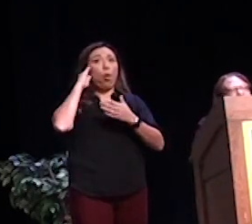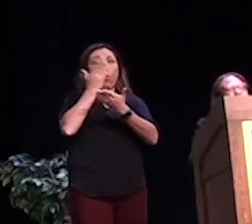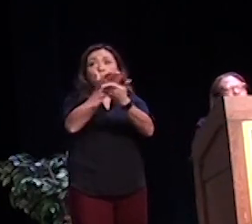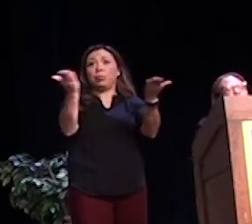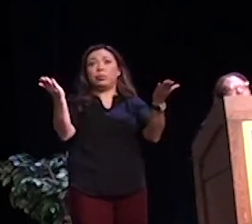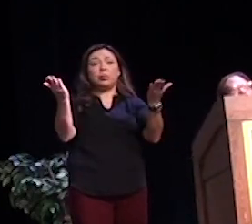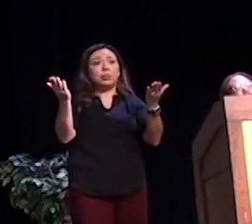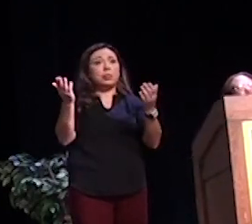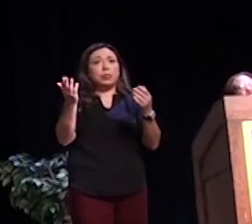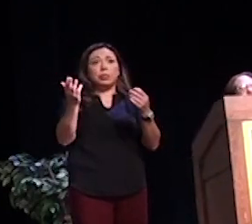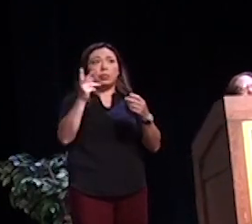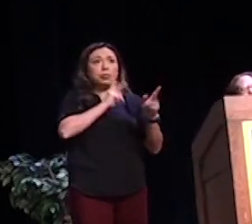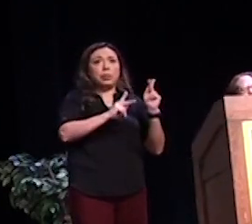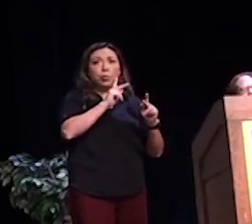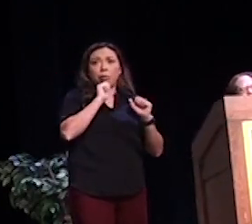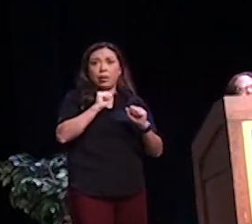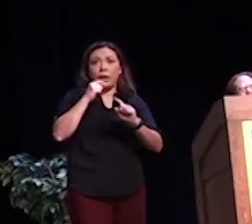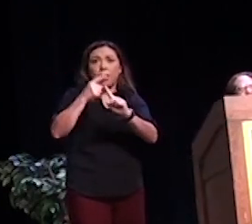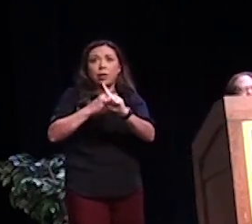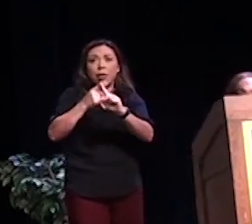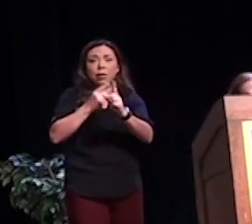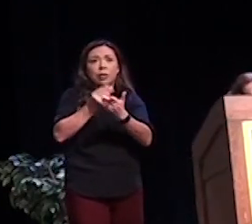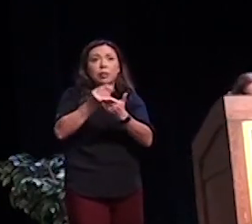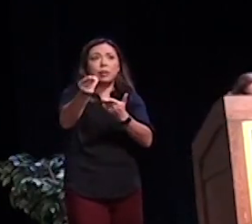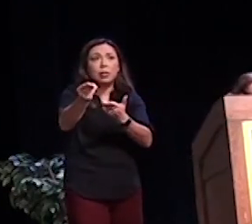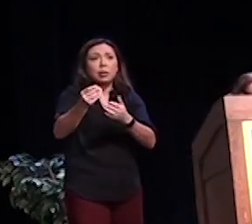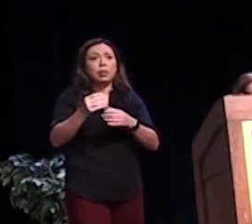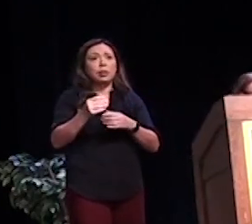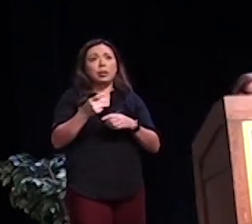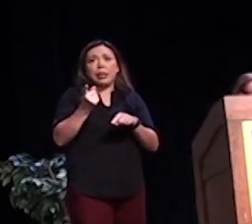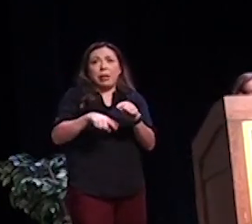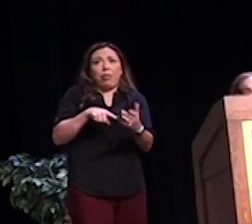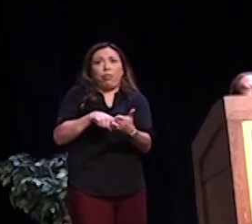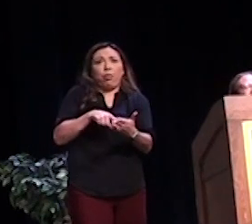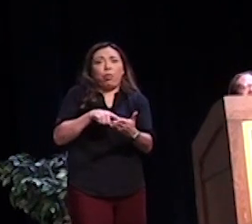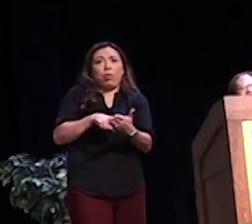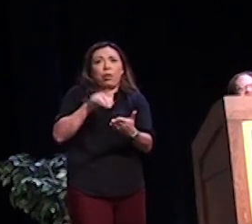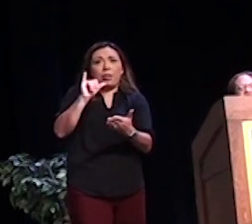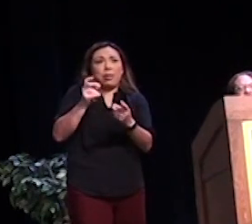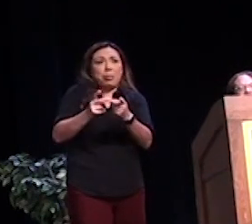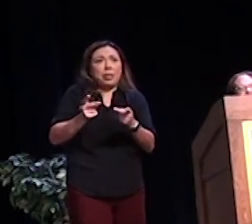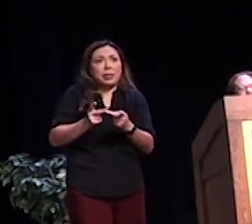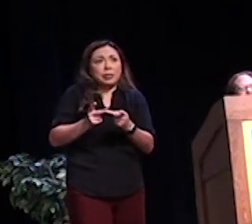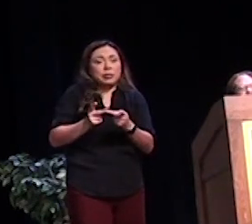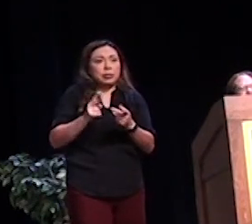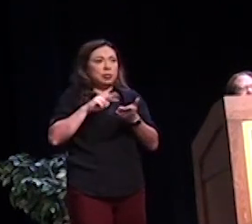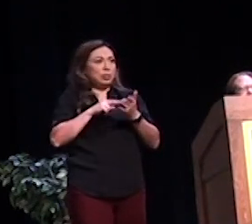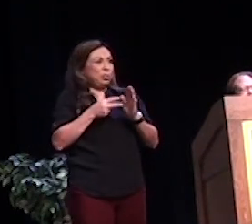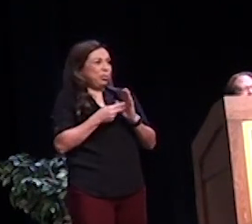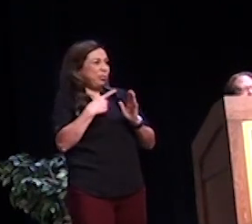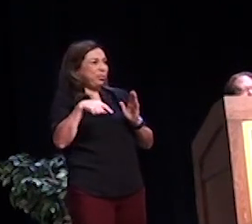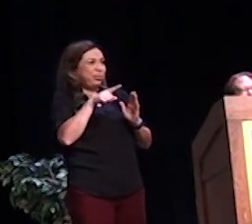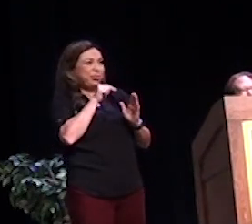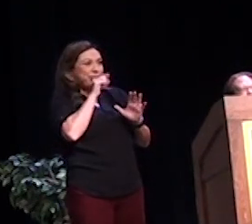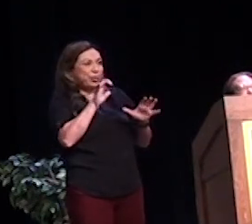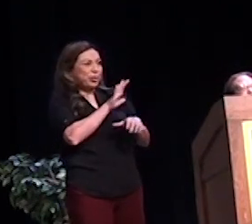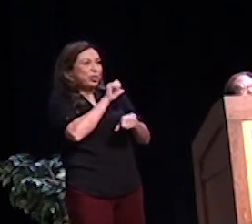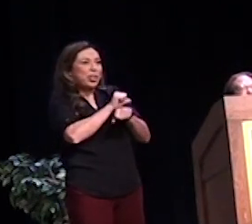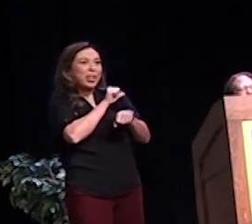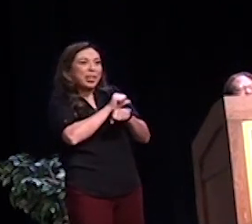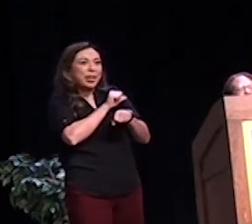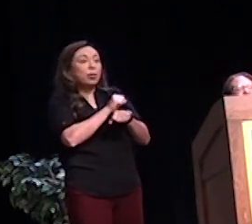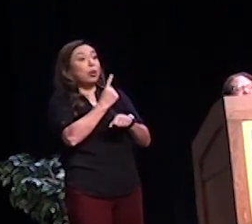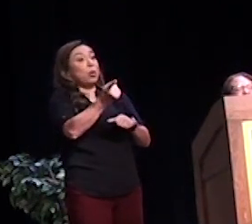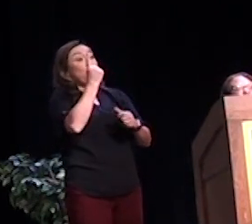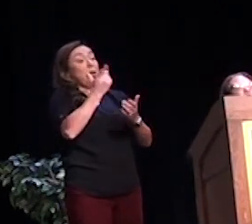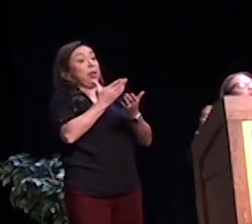no affordable rental units for people to call home, then we've only done half the job. So one of the things that we have done